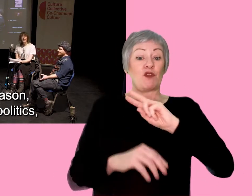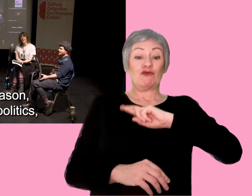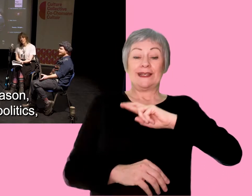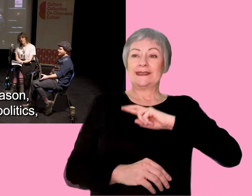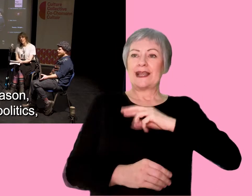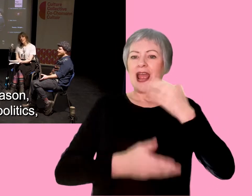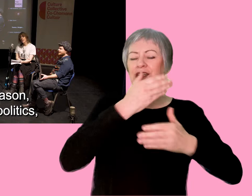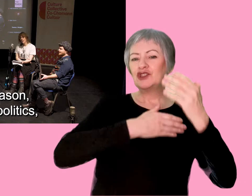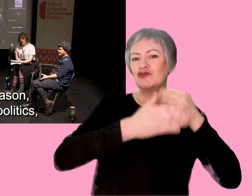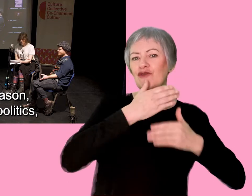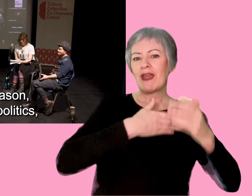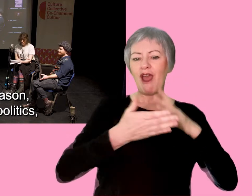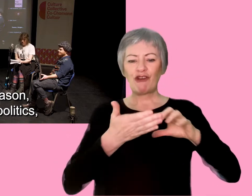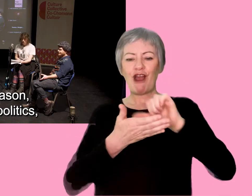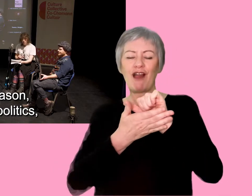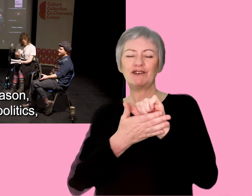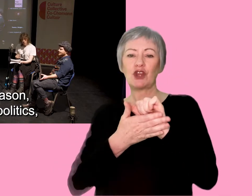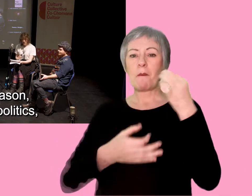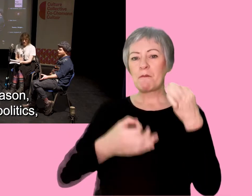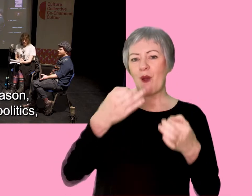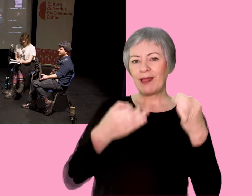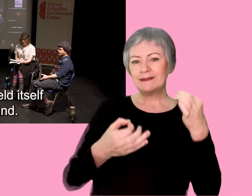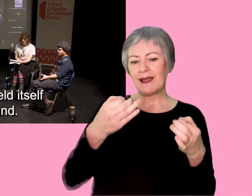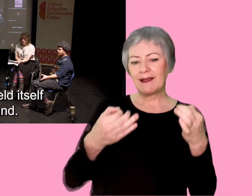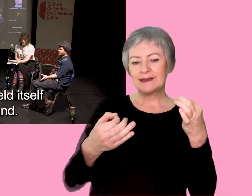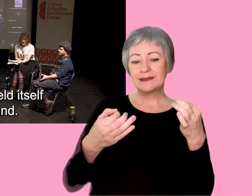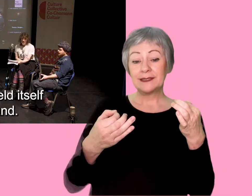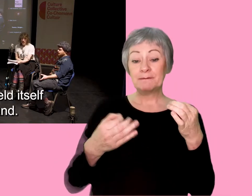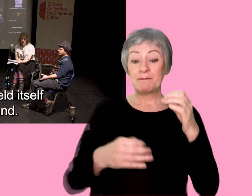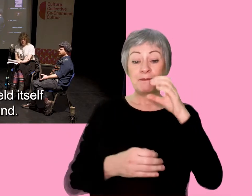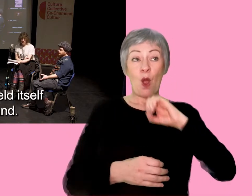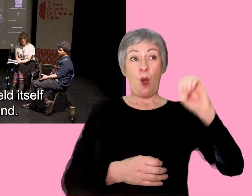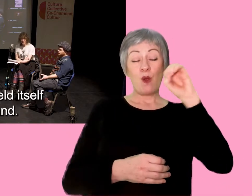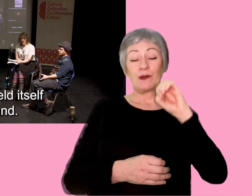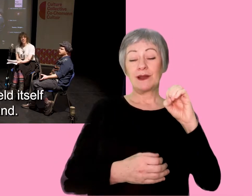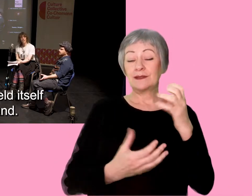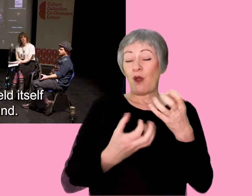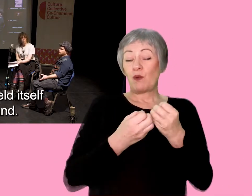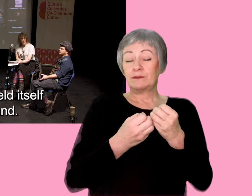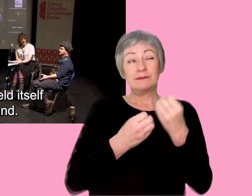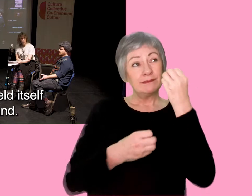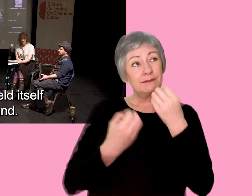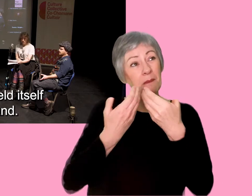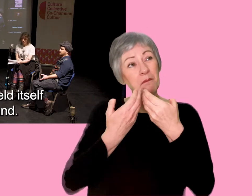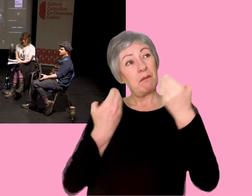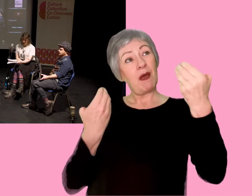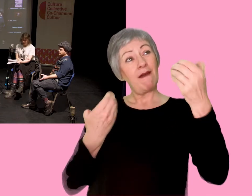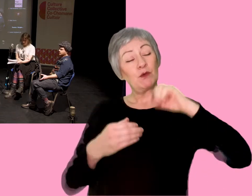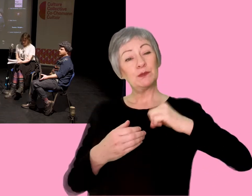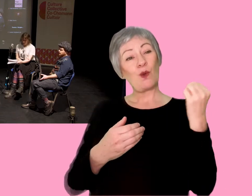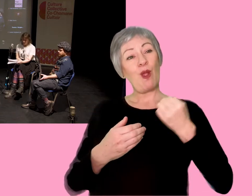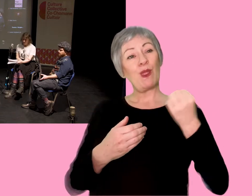reason, history or culture or politics, Orkney has always had in itself a pet for